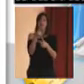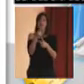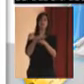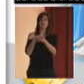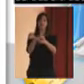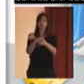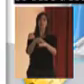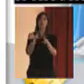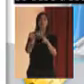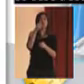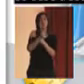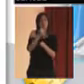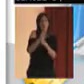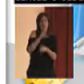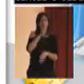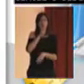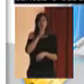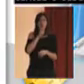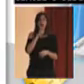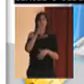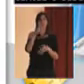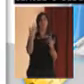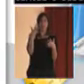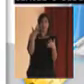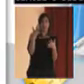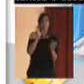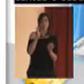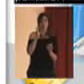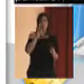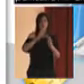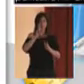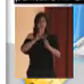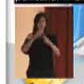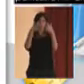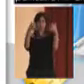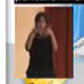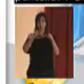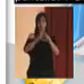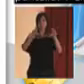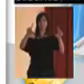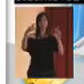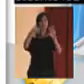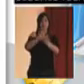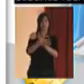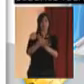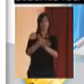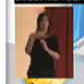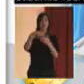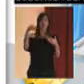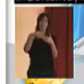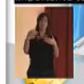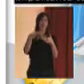with the side, how we text, etc., anything that may come out on screen. And this leaves many people